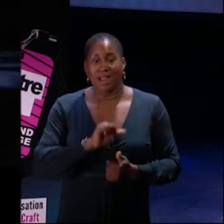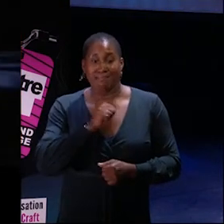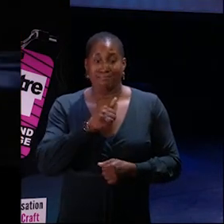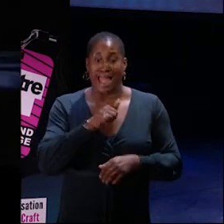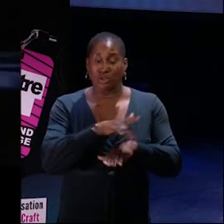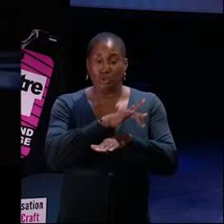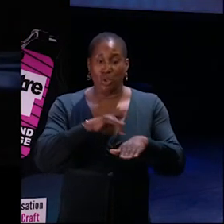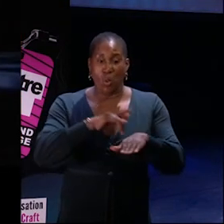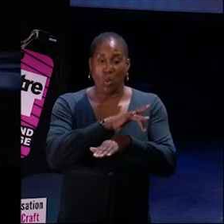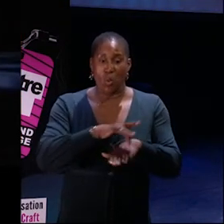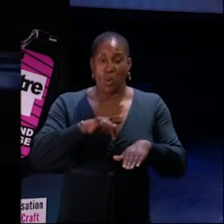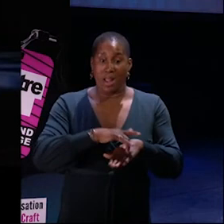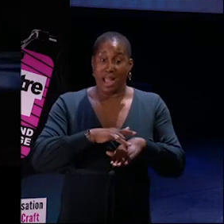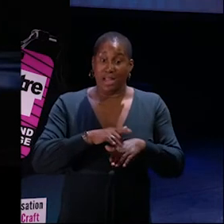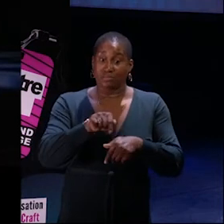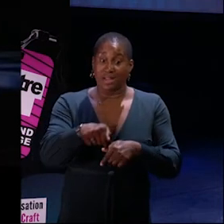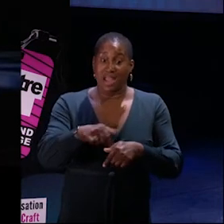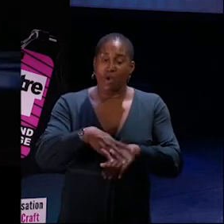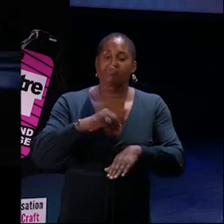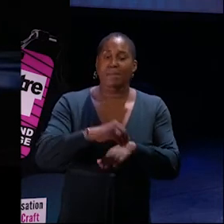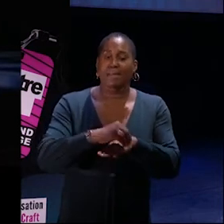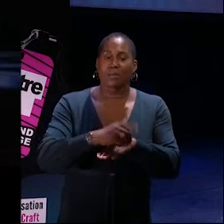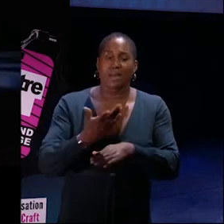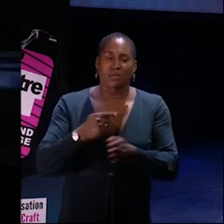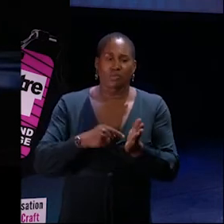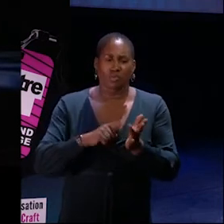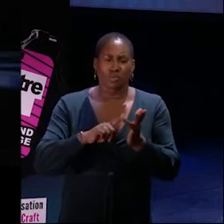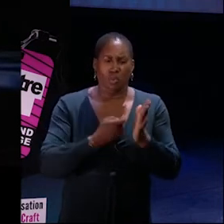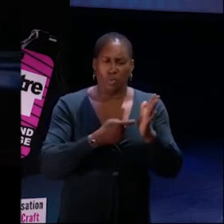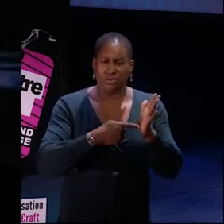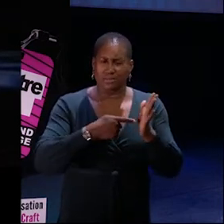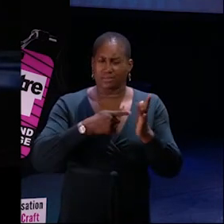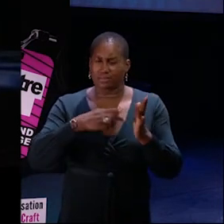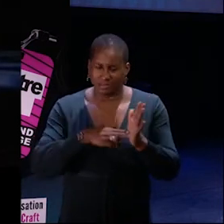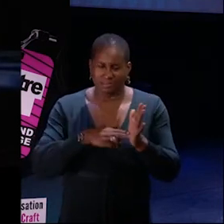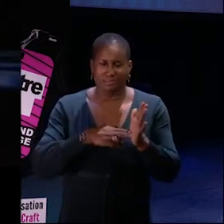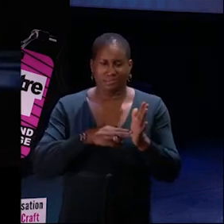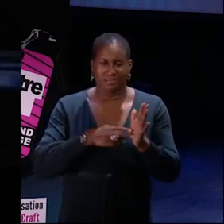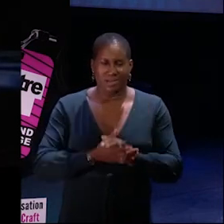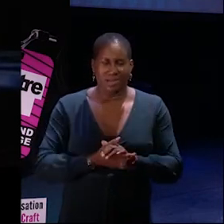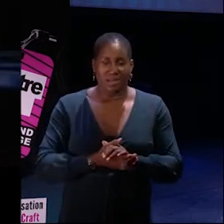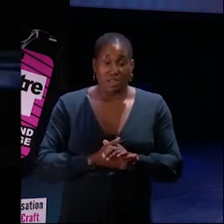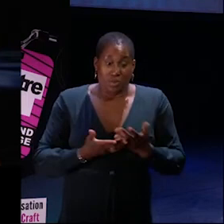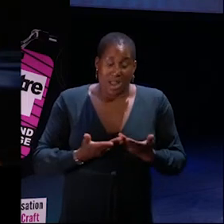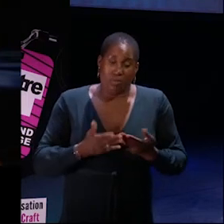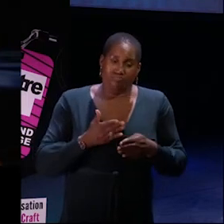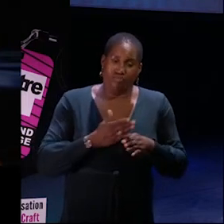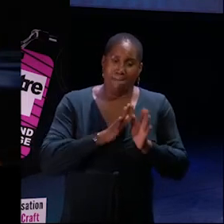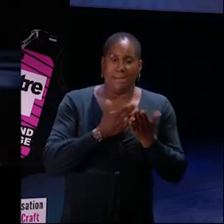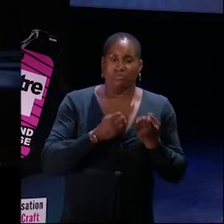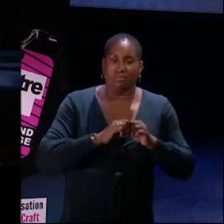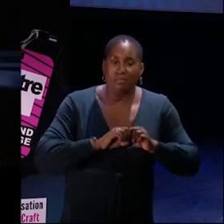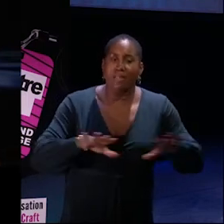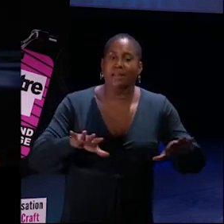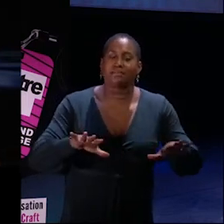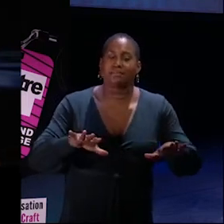show, which we're doing at Christmas down in Taunton, where we are now. So now that Green Book has come out, we did a show trying to